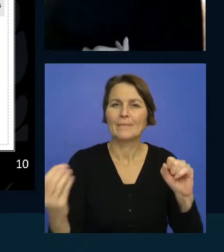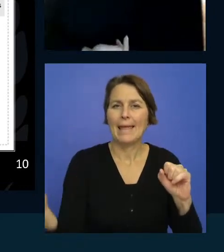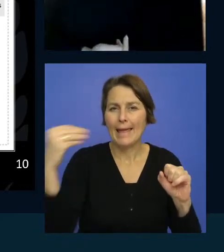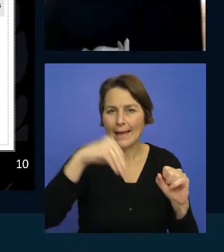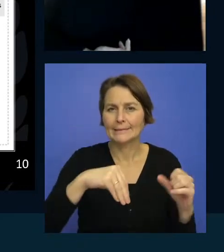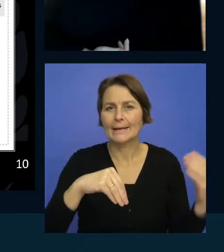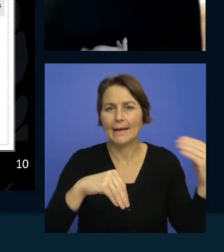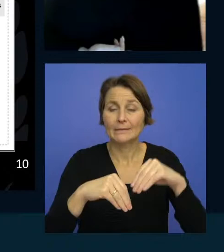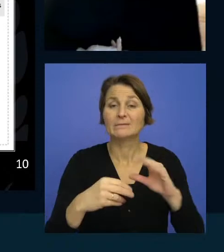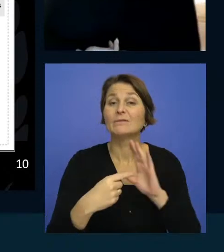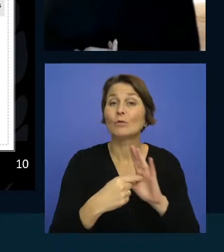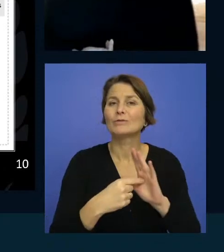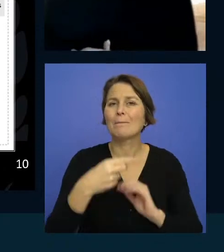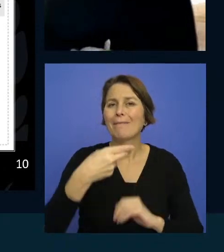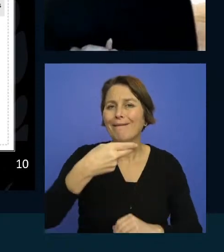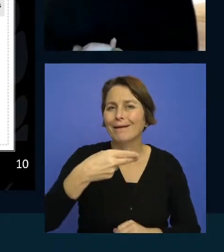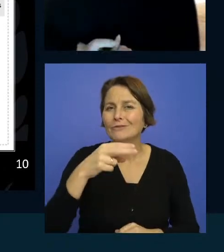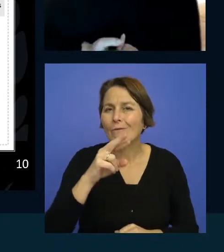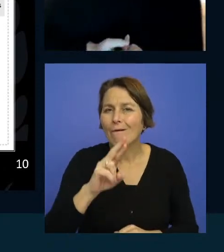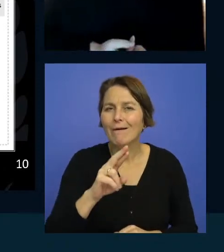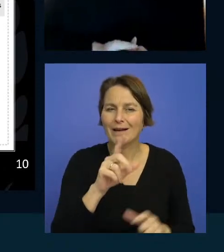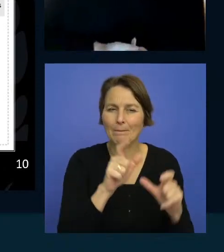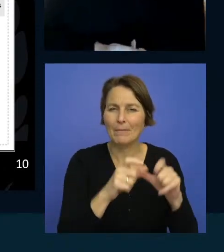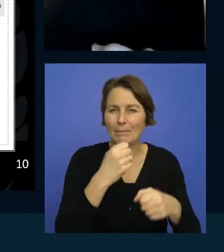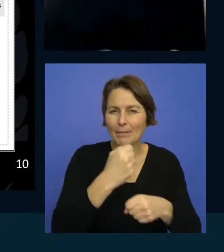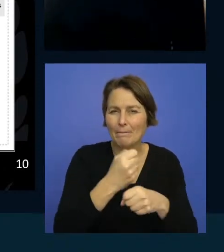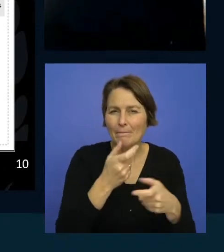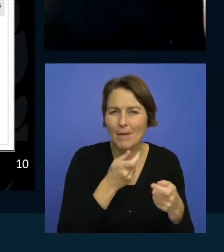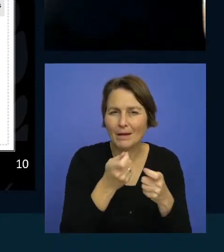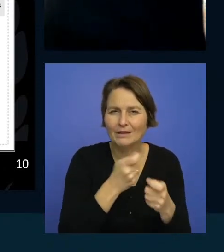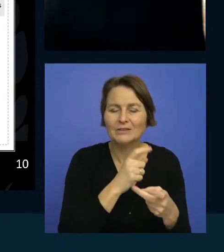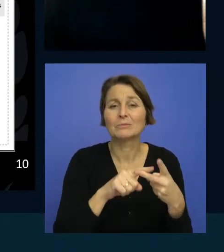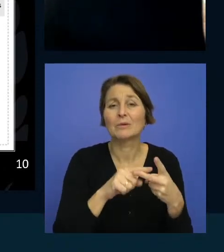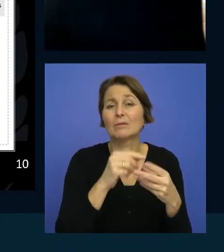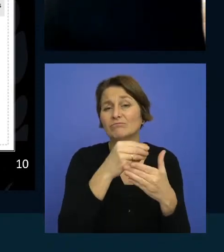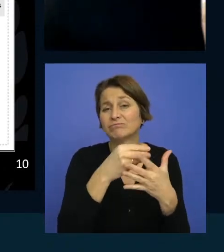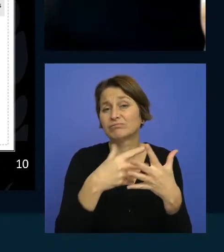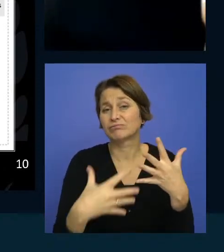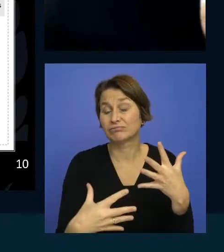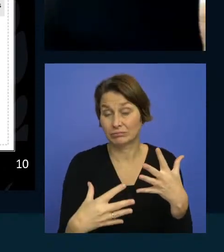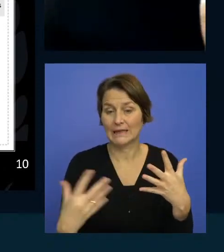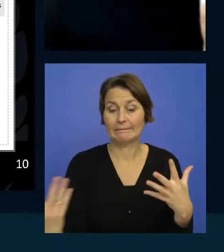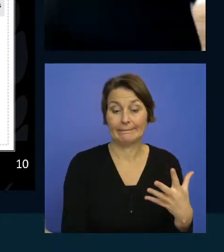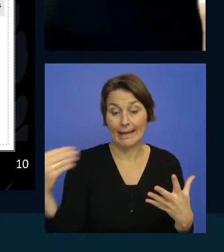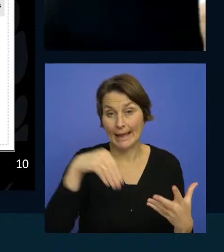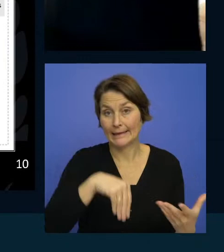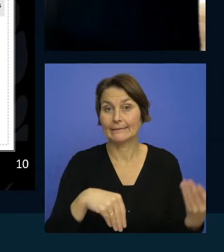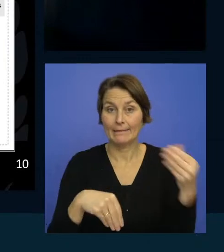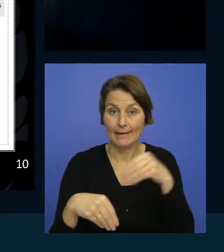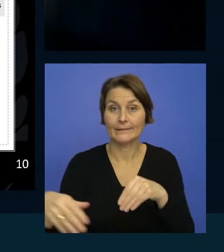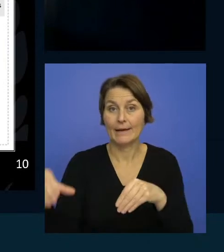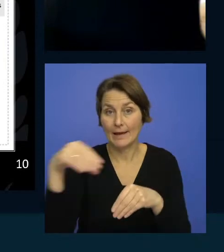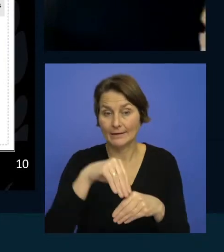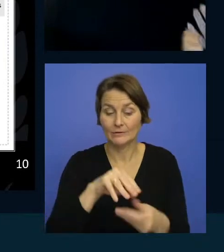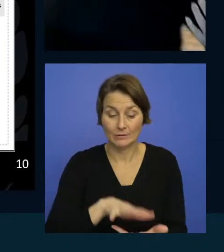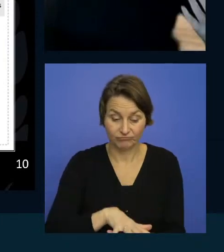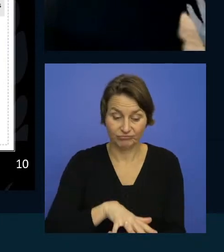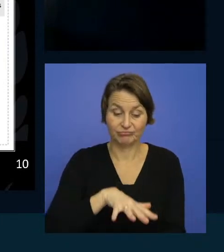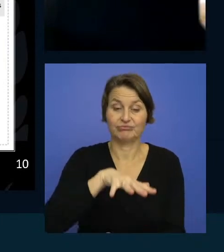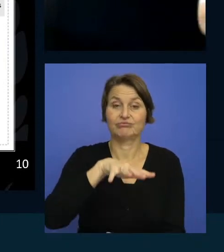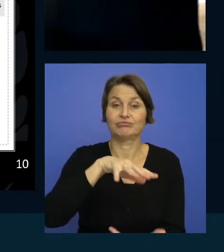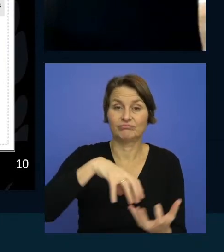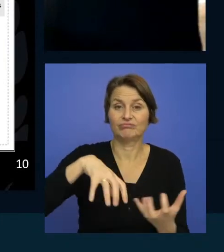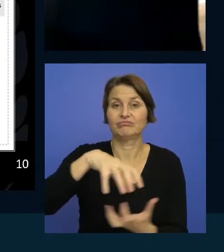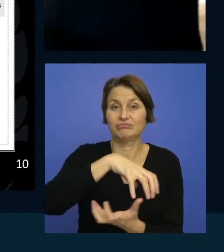HR, department information, and so on. You can also bring in the customer dimension,